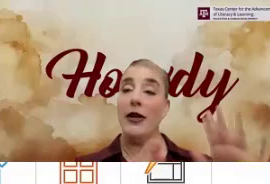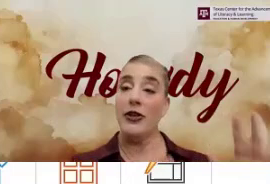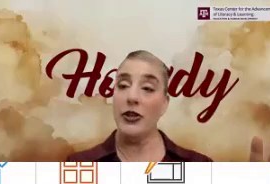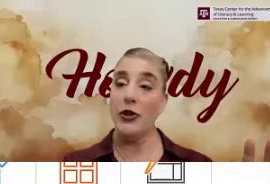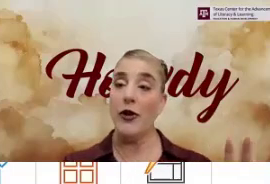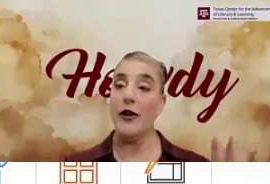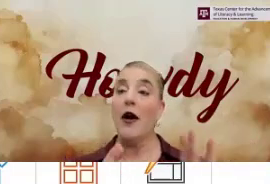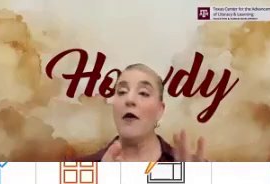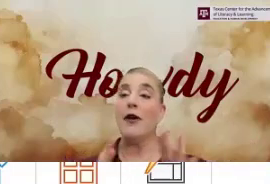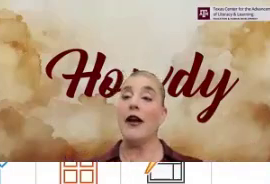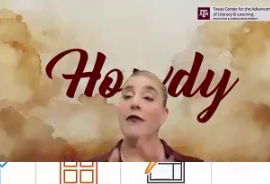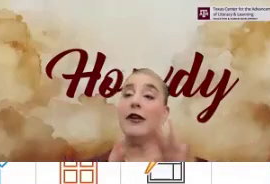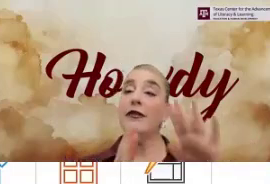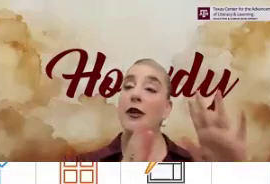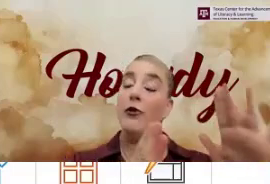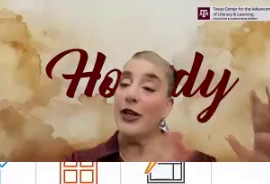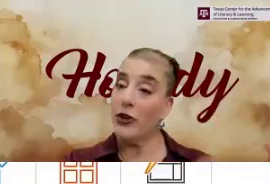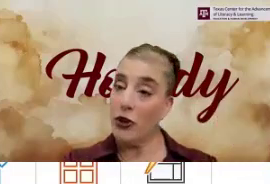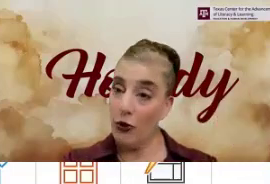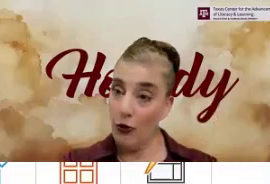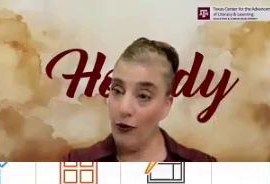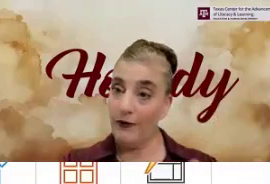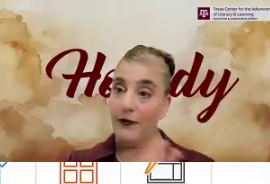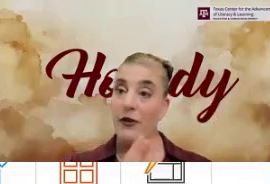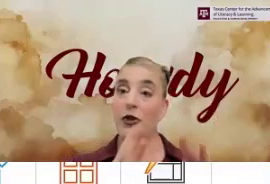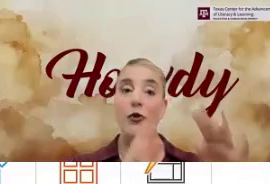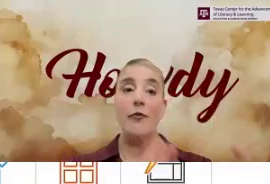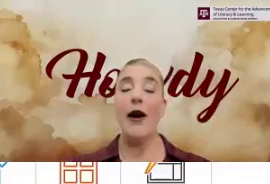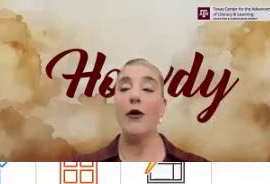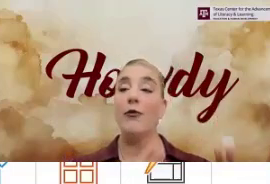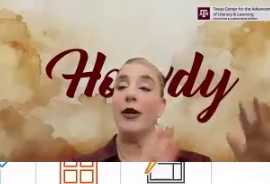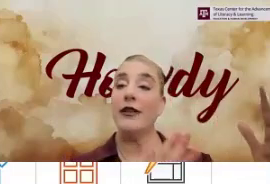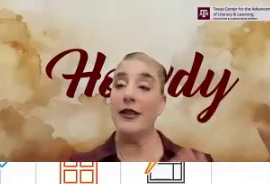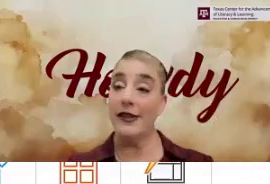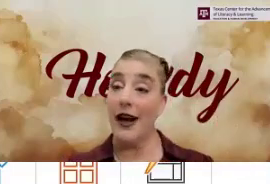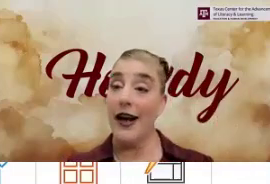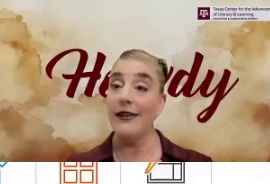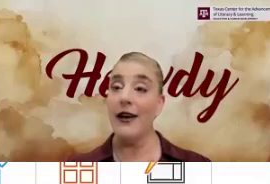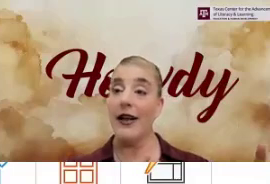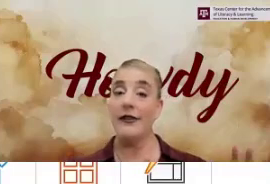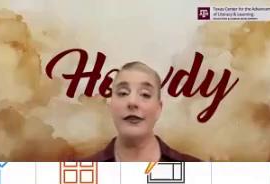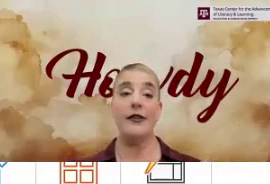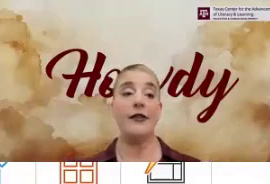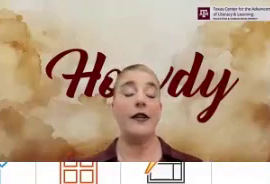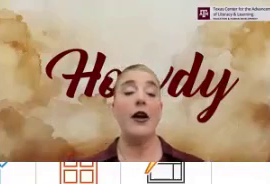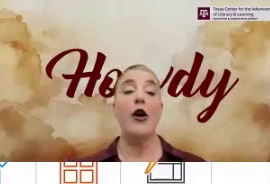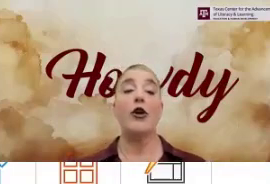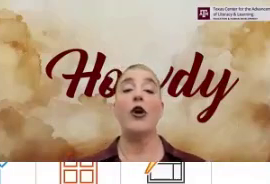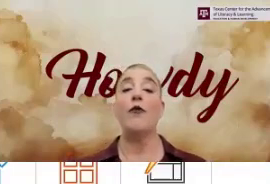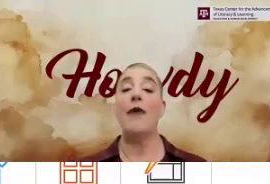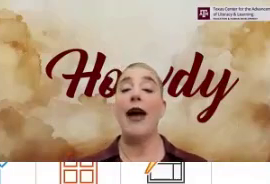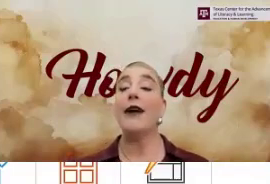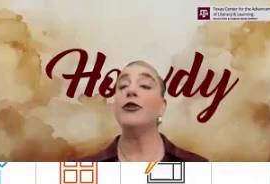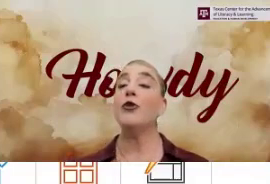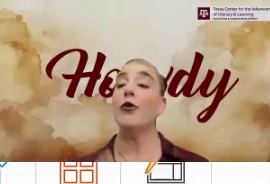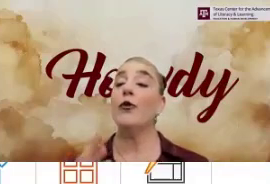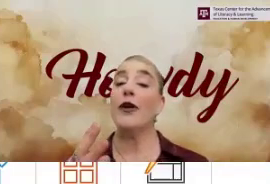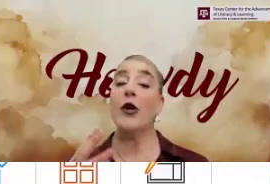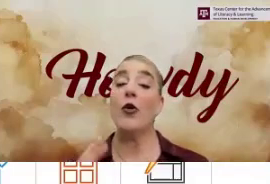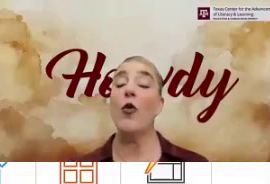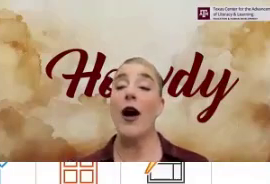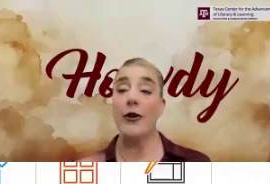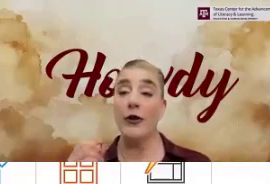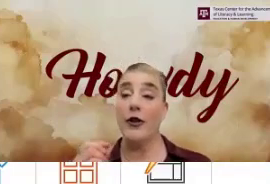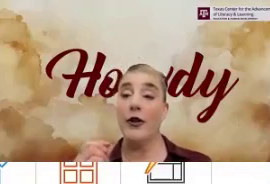go too much into it, but everything we do to a PowerPoint, these guidelines go back to